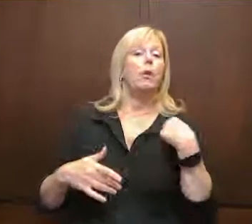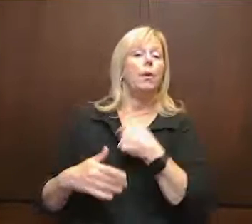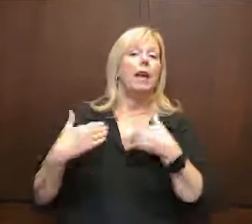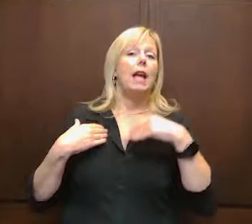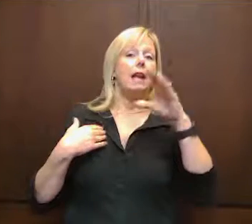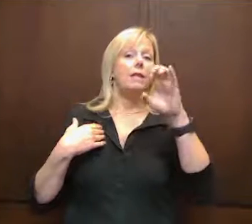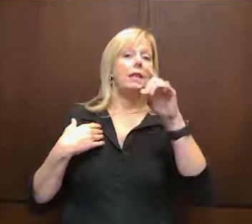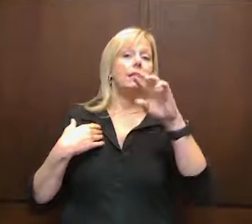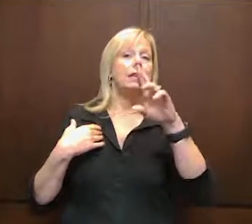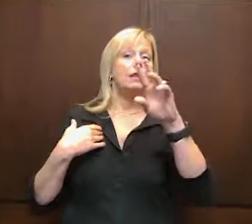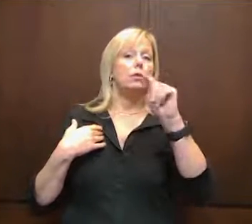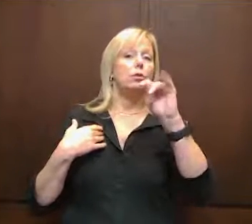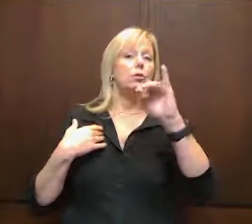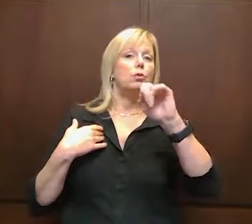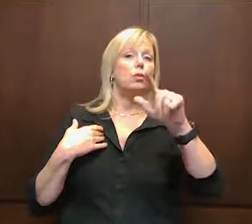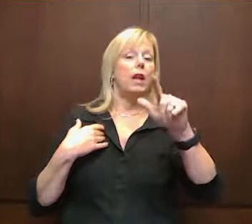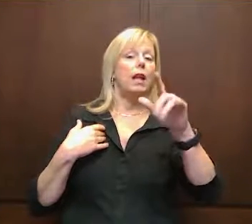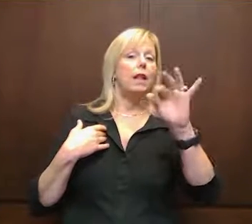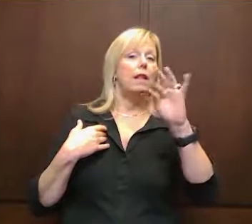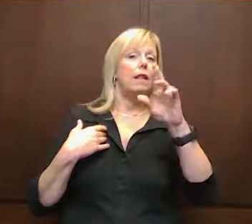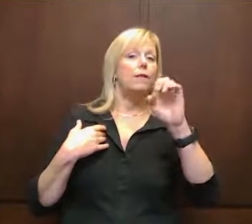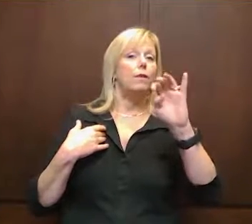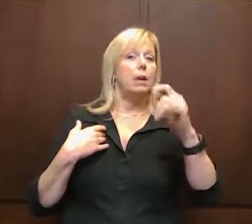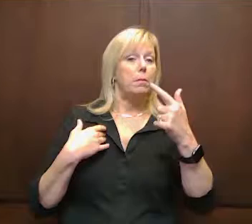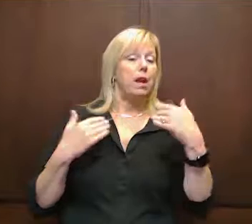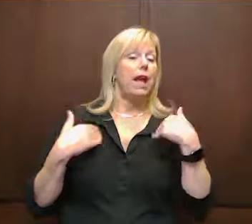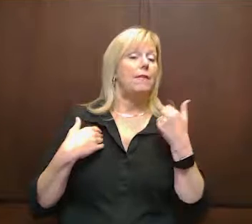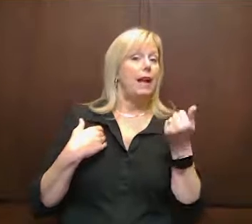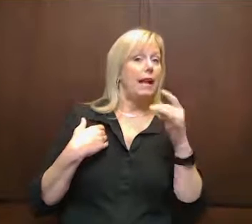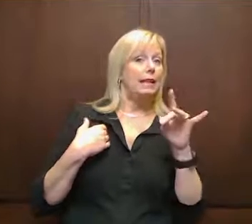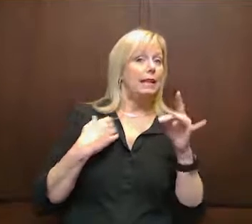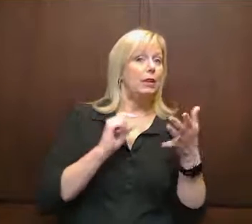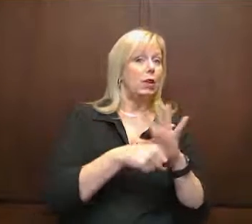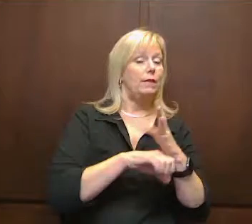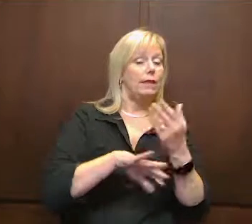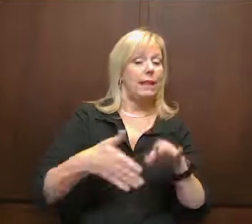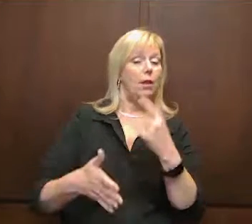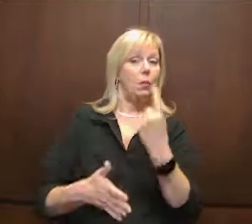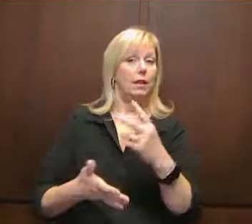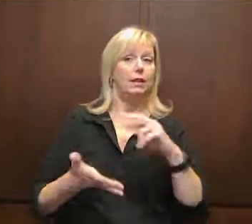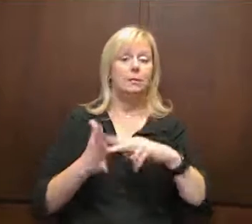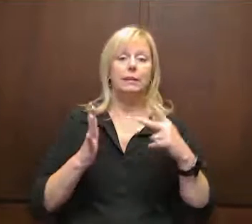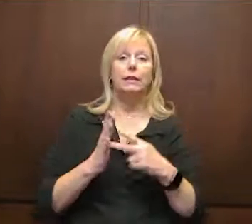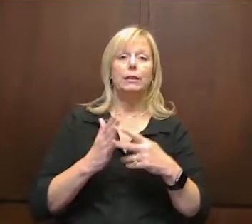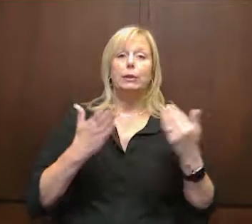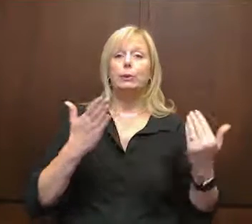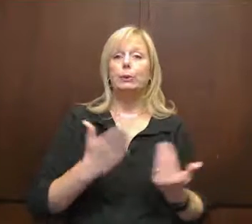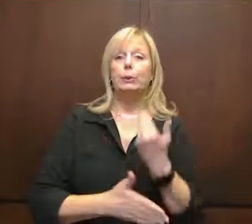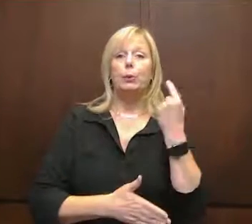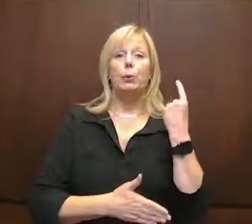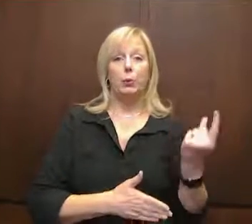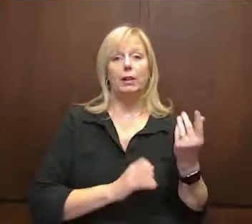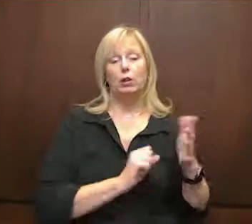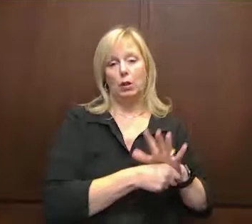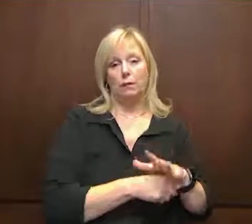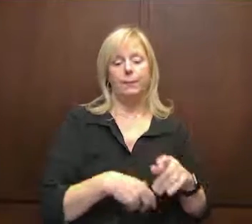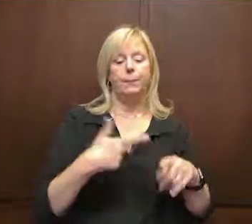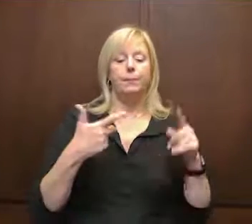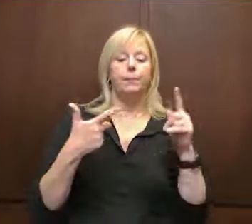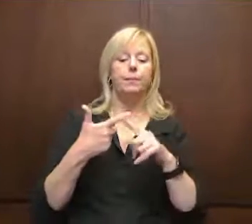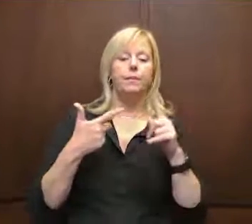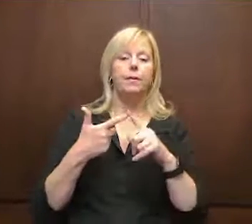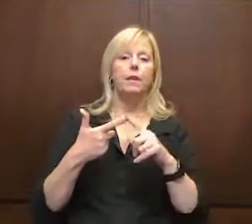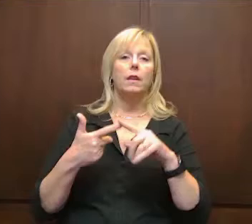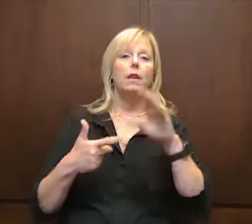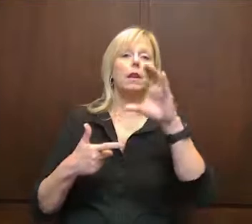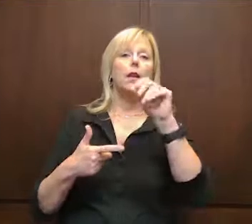Cedar Trails in Freeburg, has 18 cases and 1 death, and that is an increase of 1 case. For